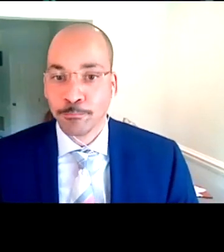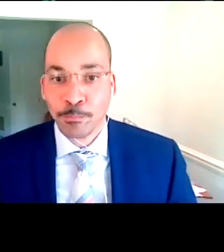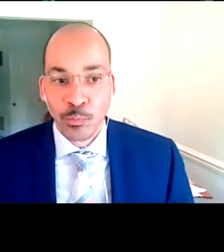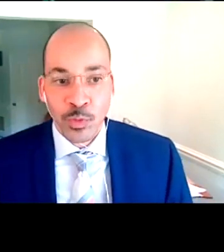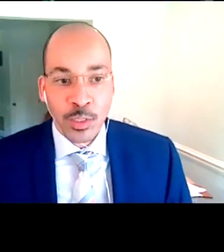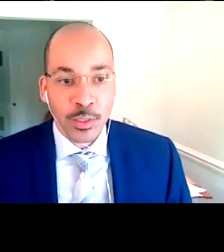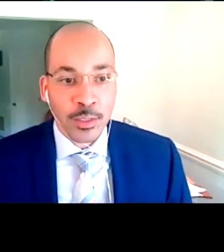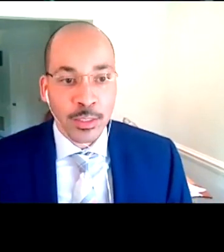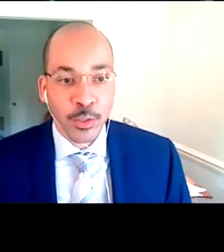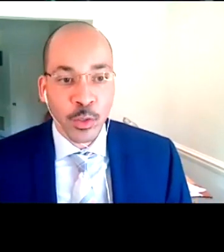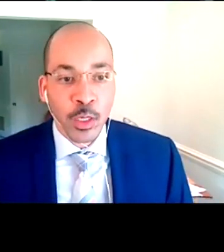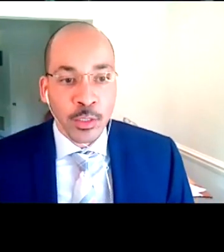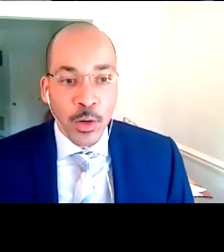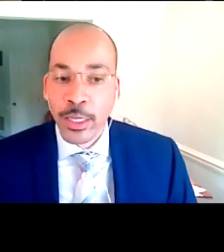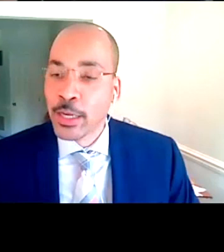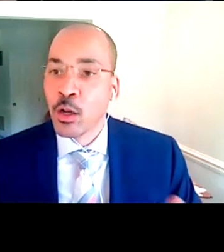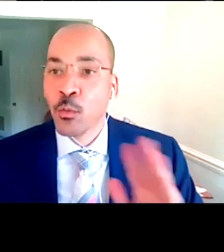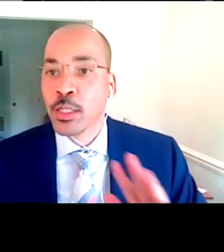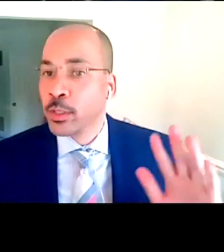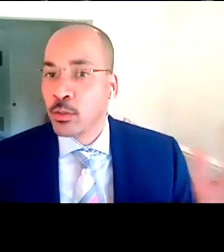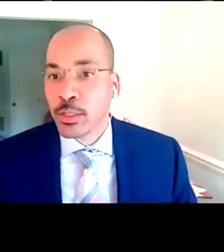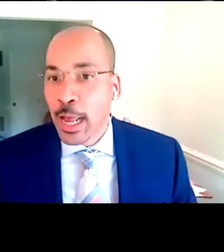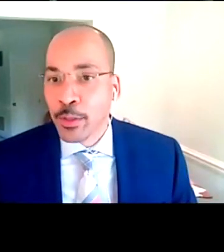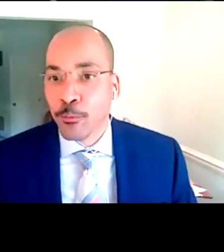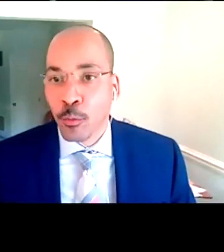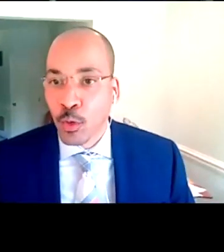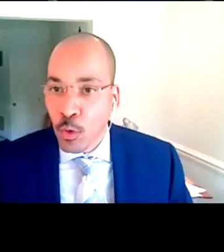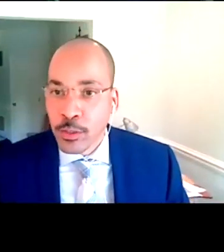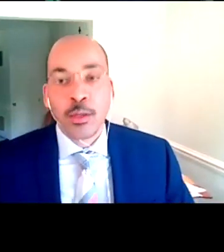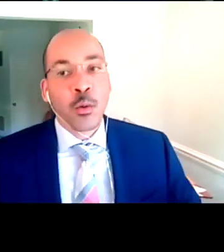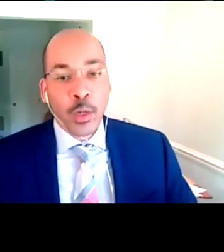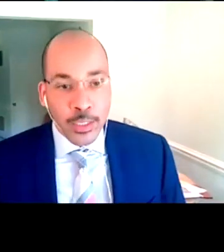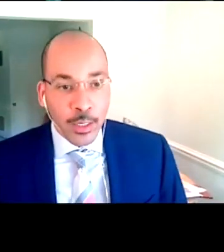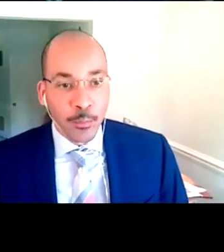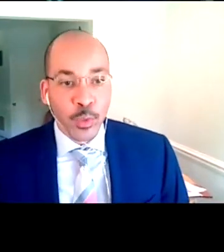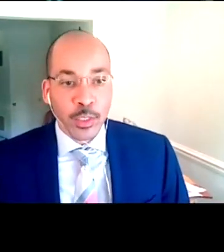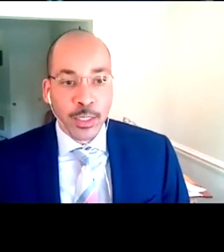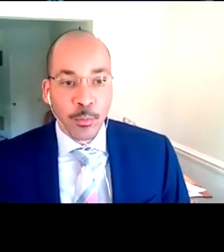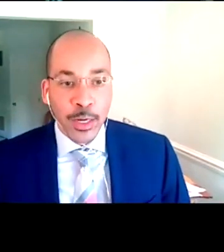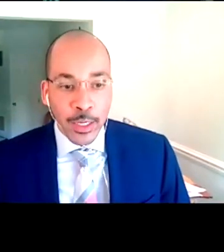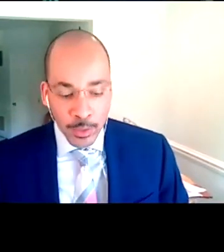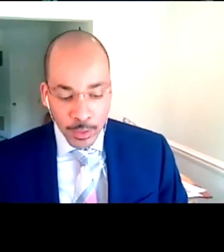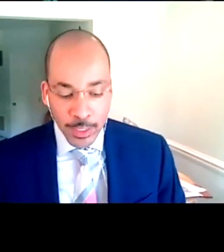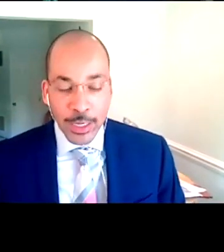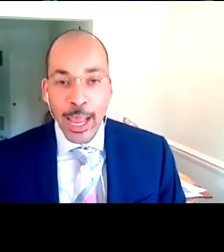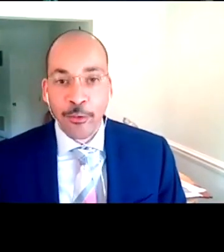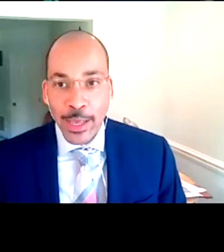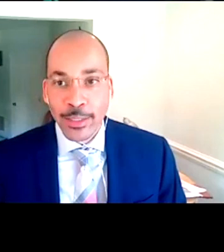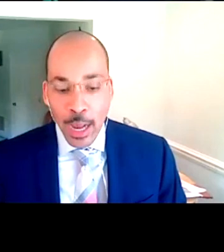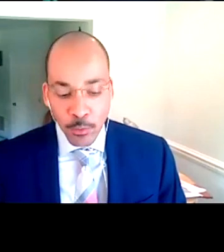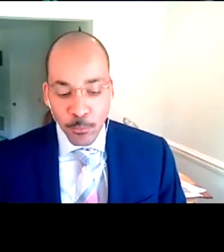work. Yes. Thank you. So again, we're stopping the formal course. We're going to take a break, and